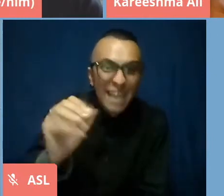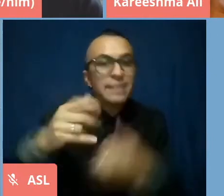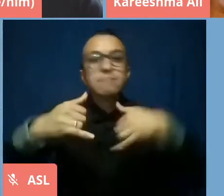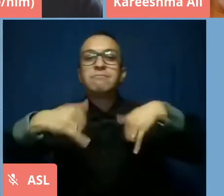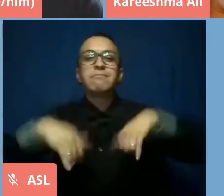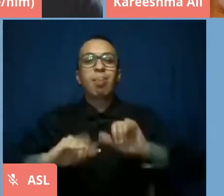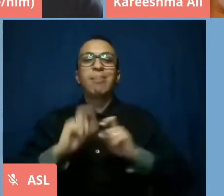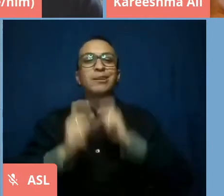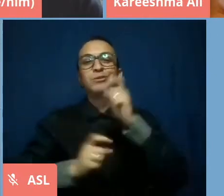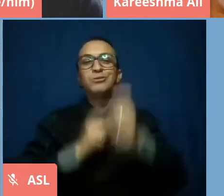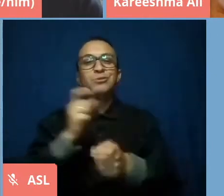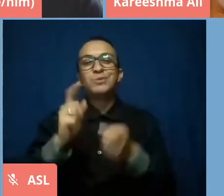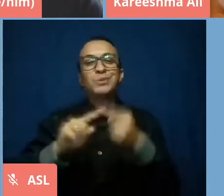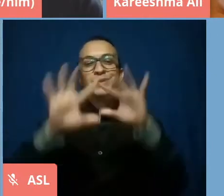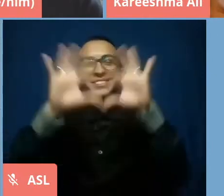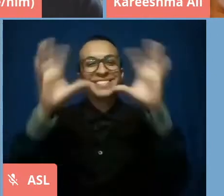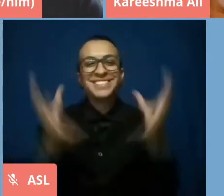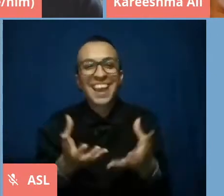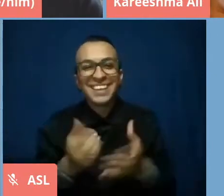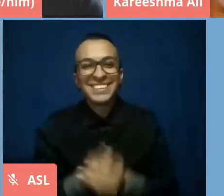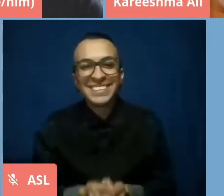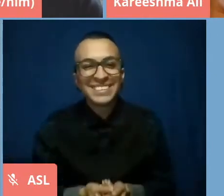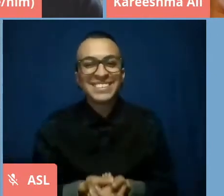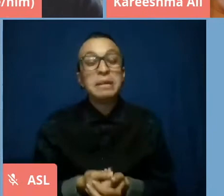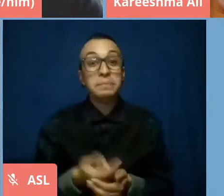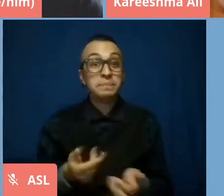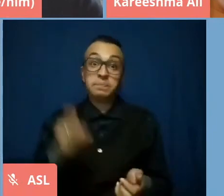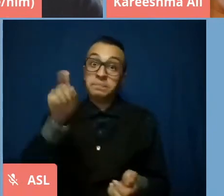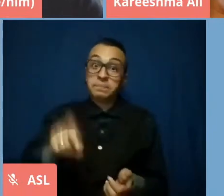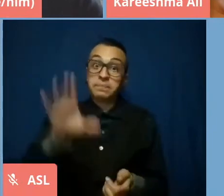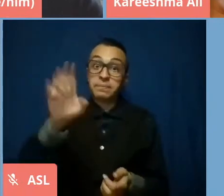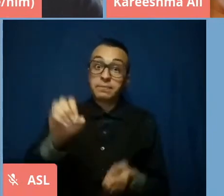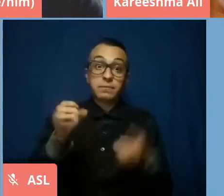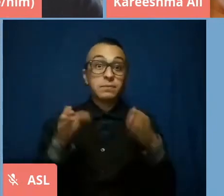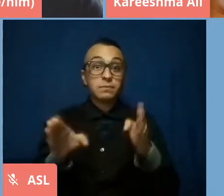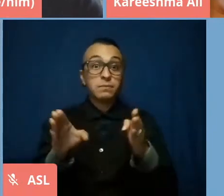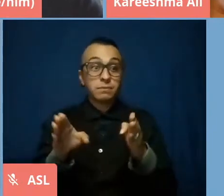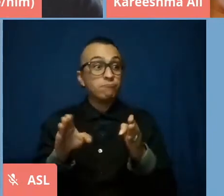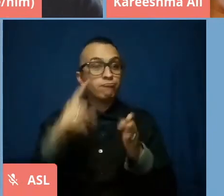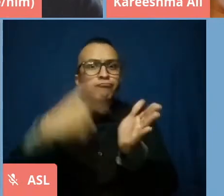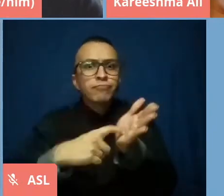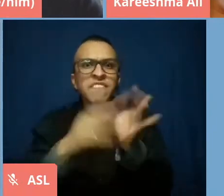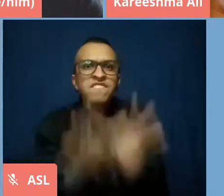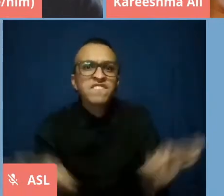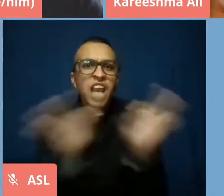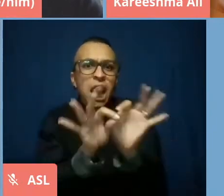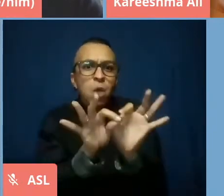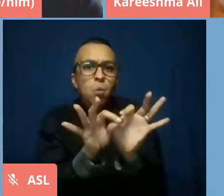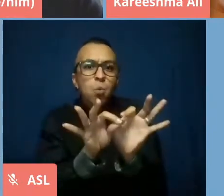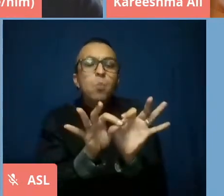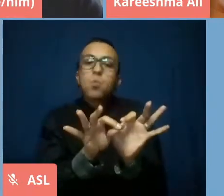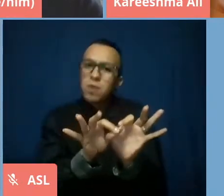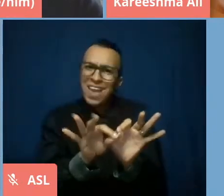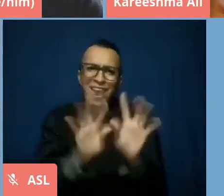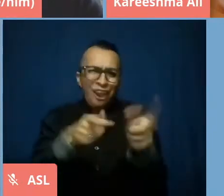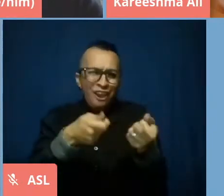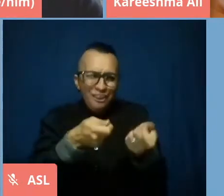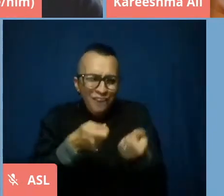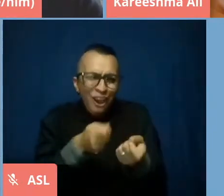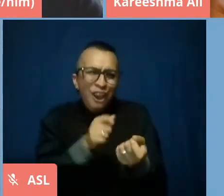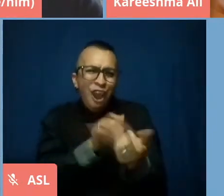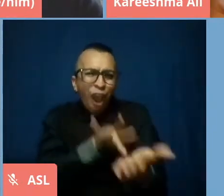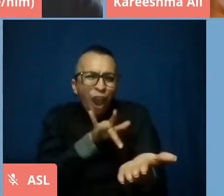to society. And there's got to be a way to value that and to harness the strength, but to provide